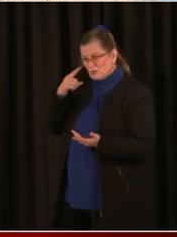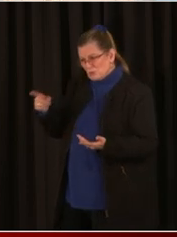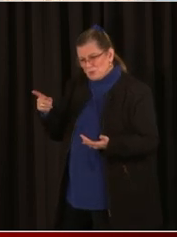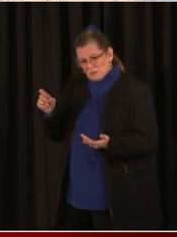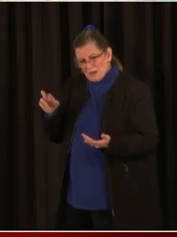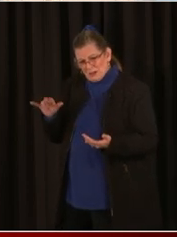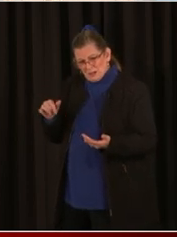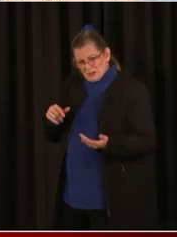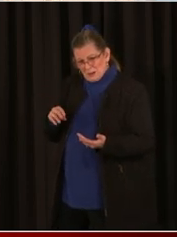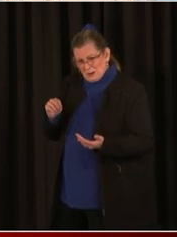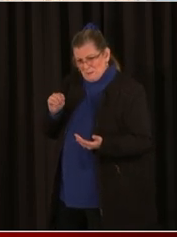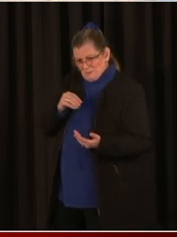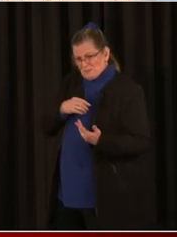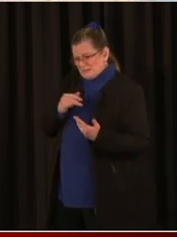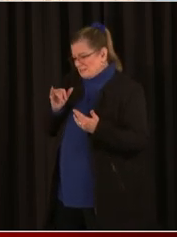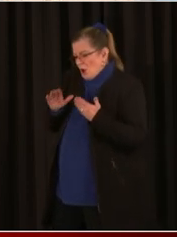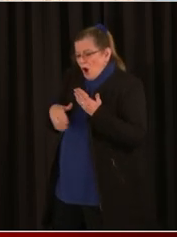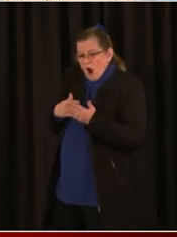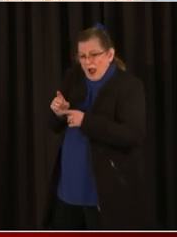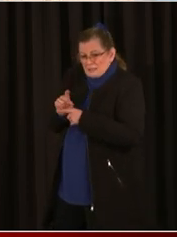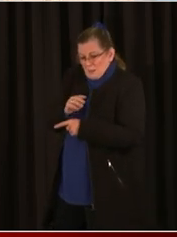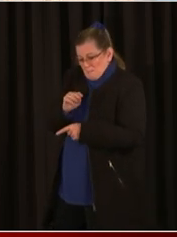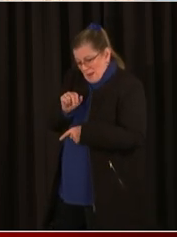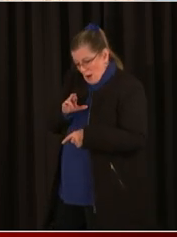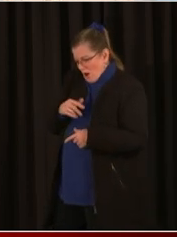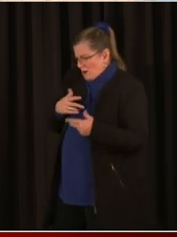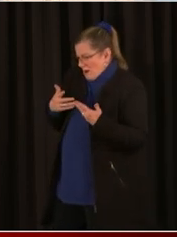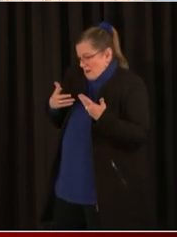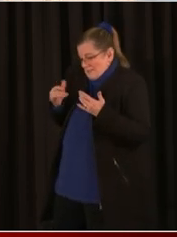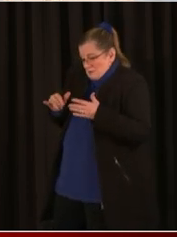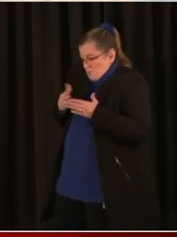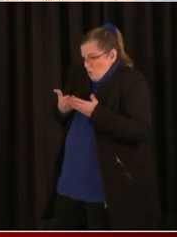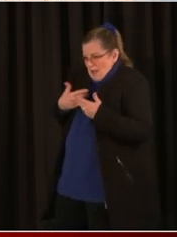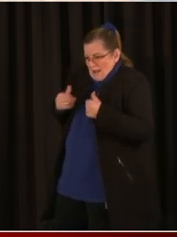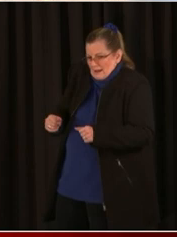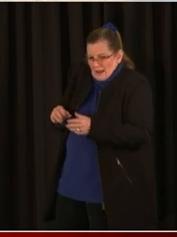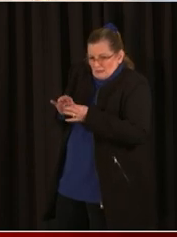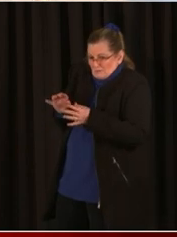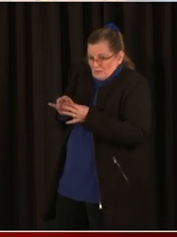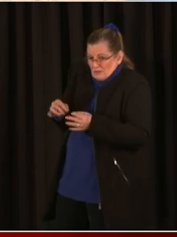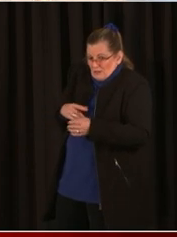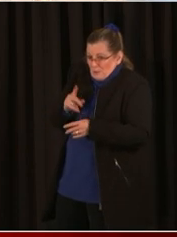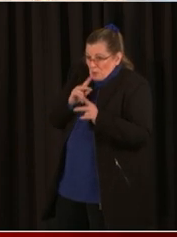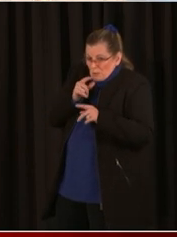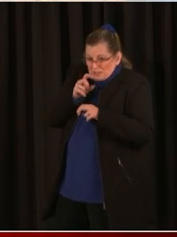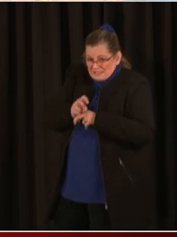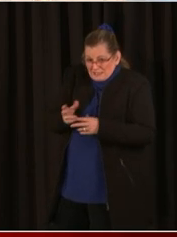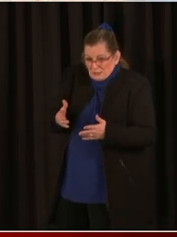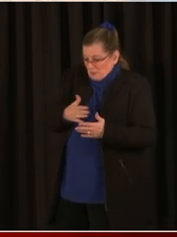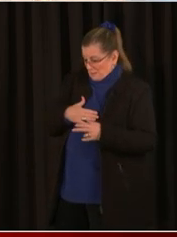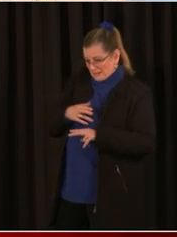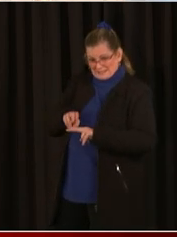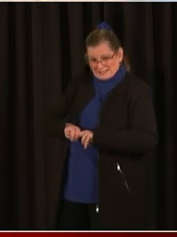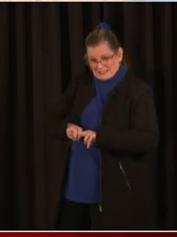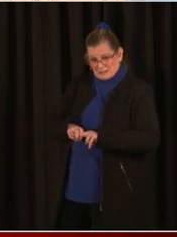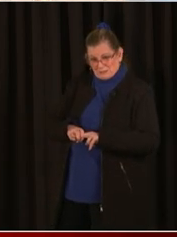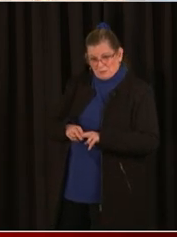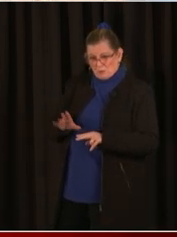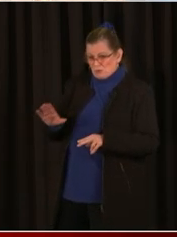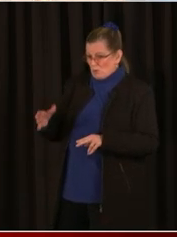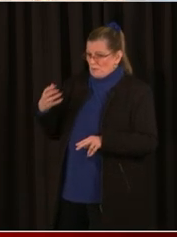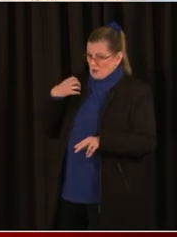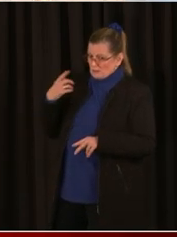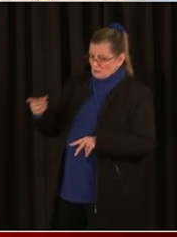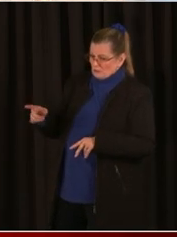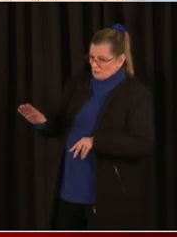as mayor. But I have to tell you that just like anybody who's sitting here, when your boss tells you